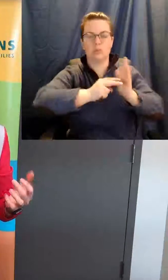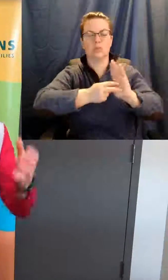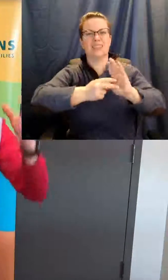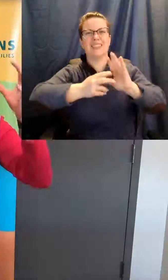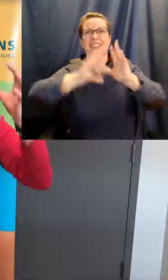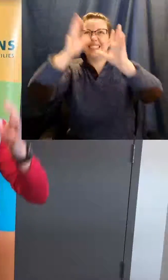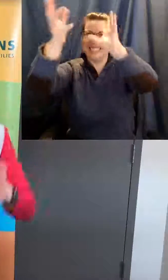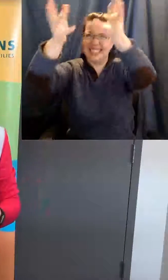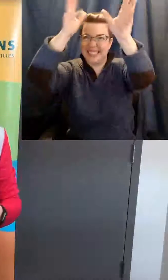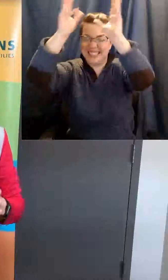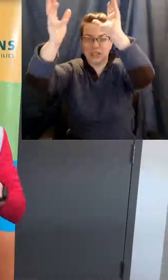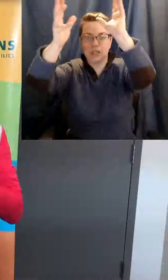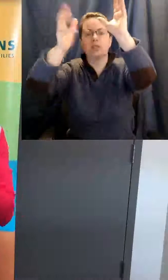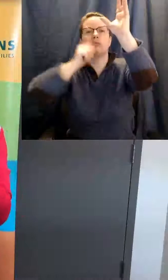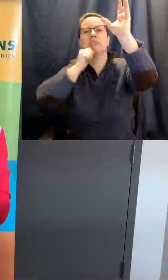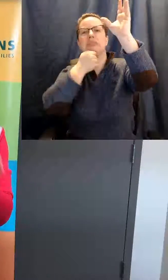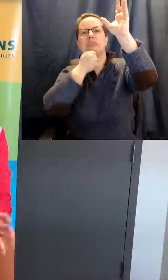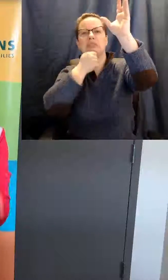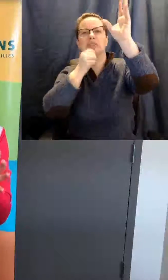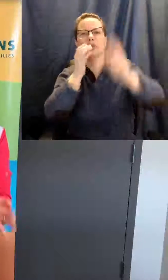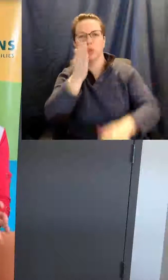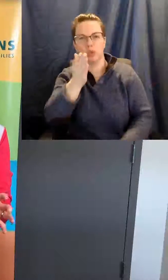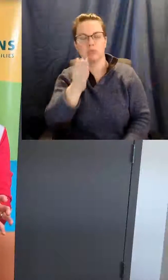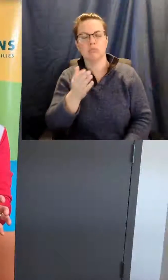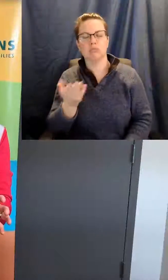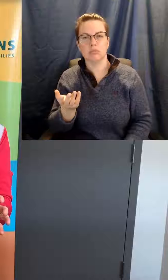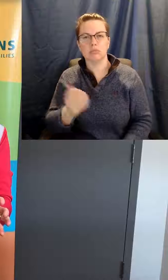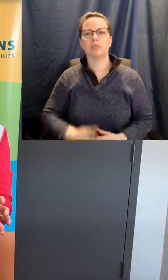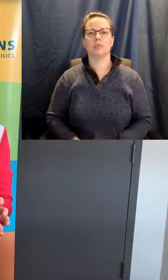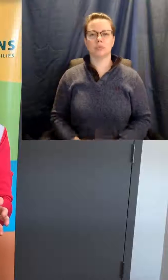the mechanic lowering the car and working right in front of him.